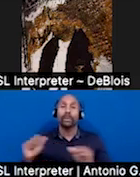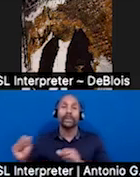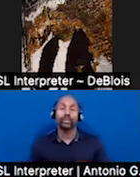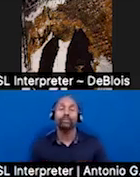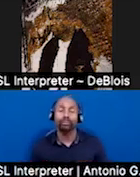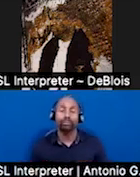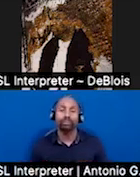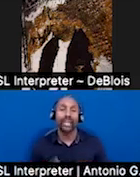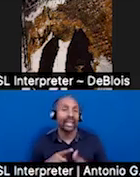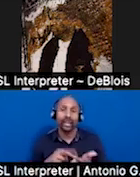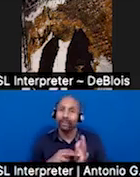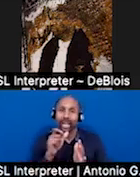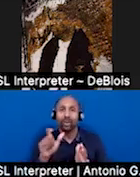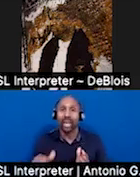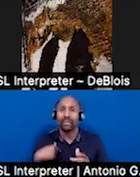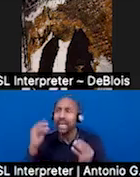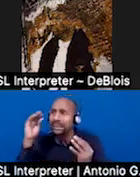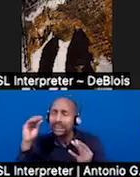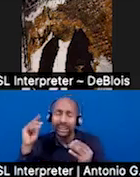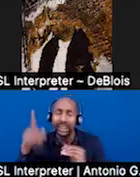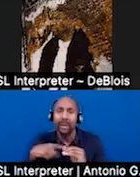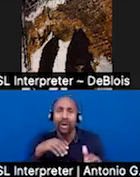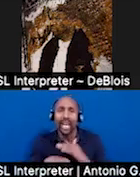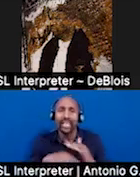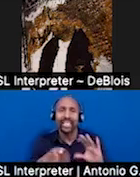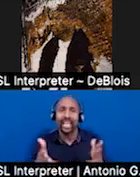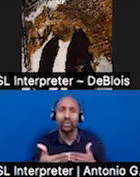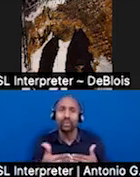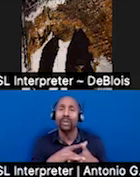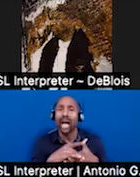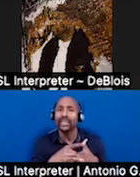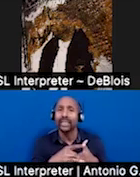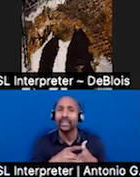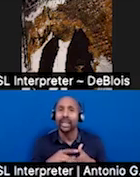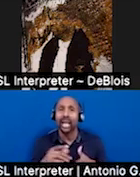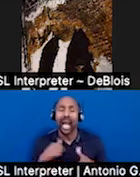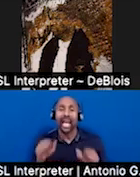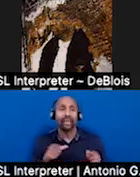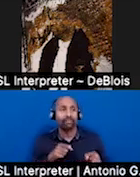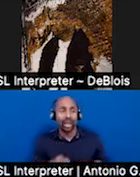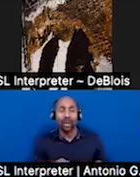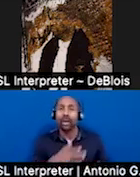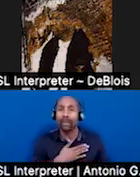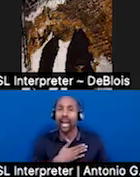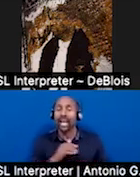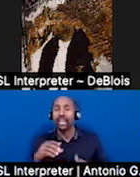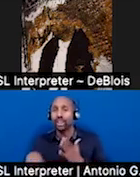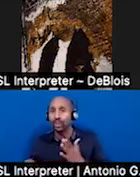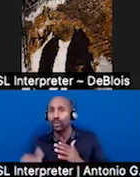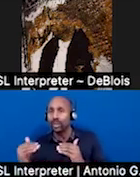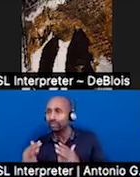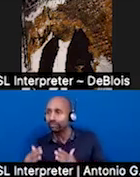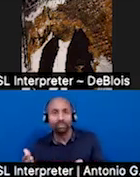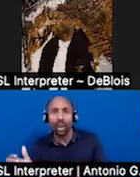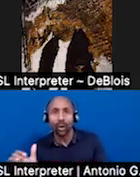concerns about accessing content during class. I can kind of keep on pace what's happening in the classroom and still learn